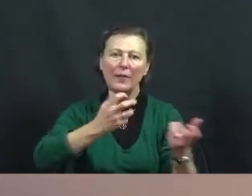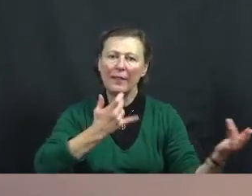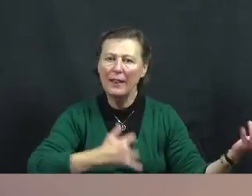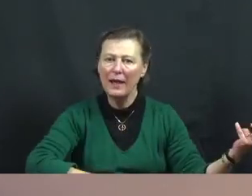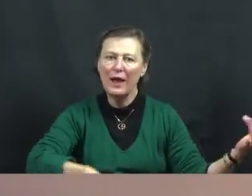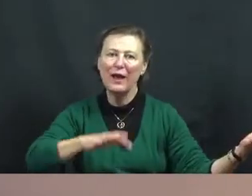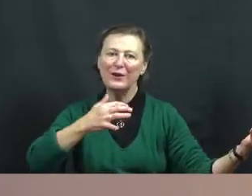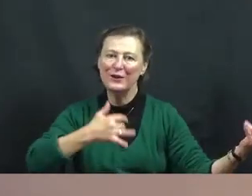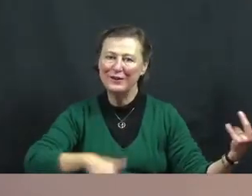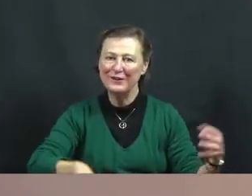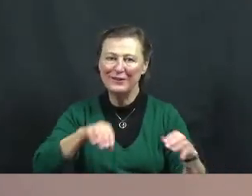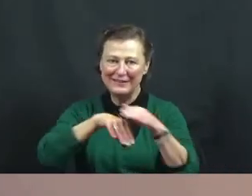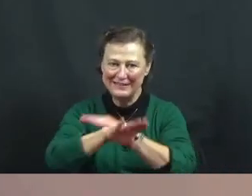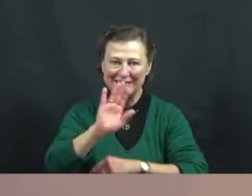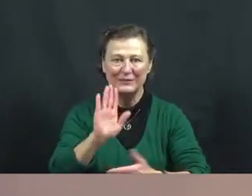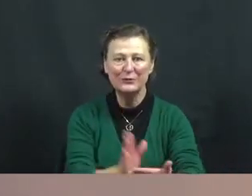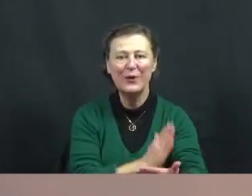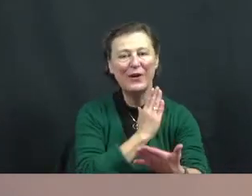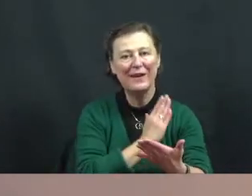and song.